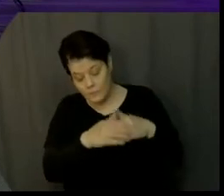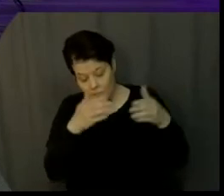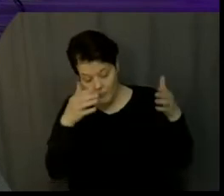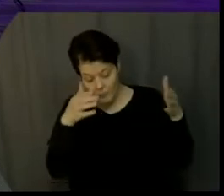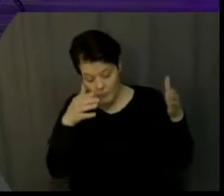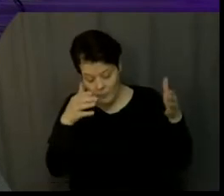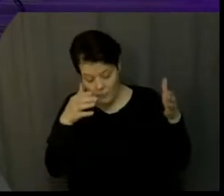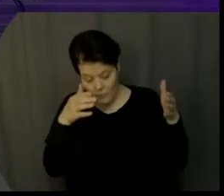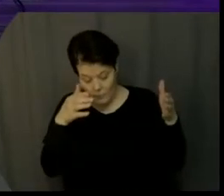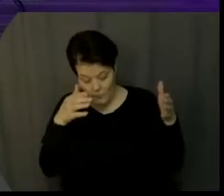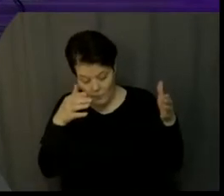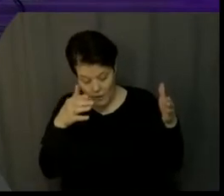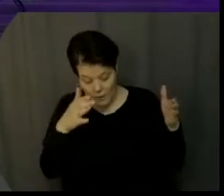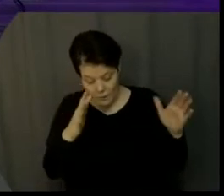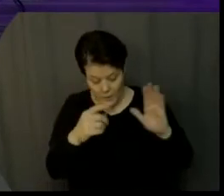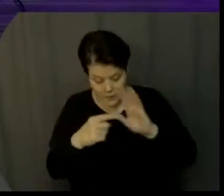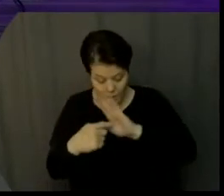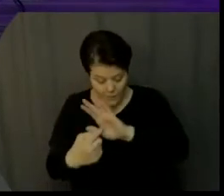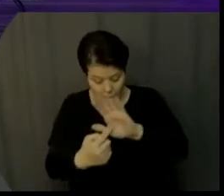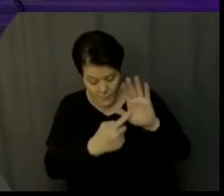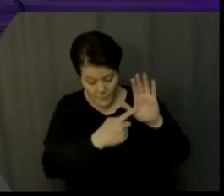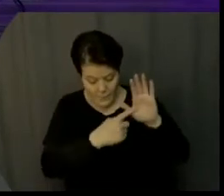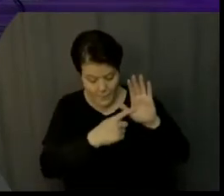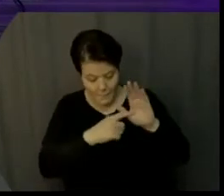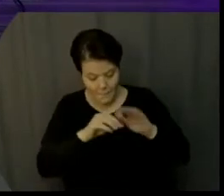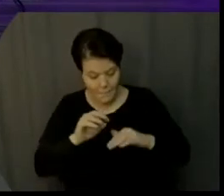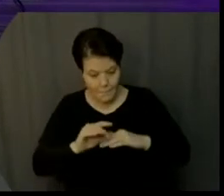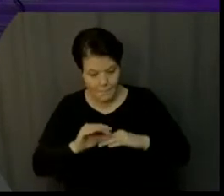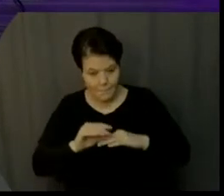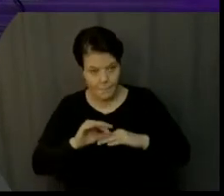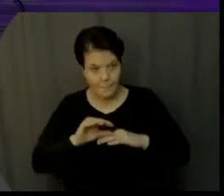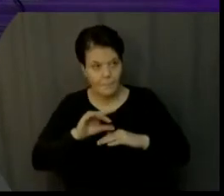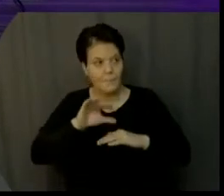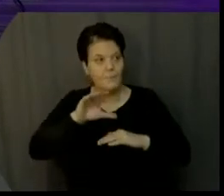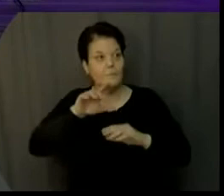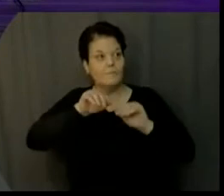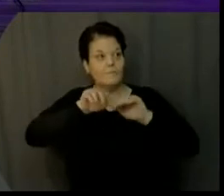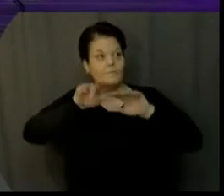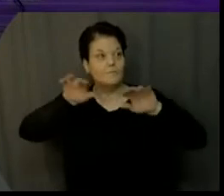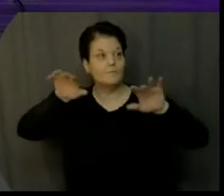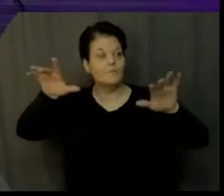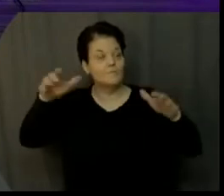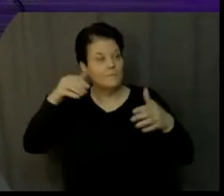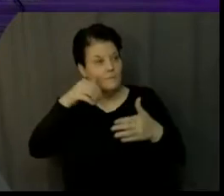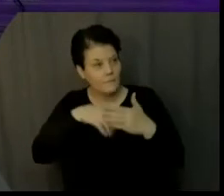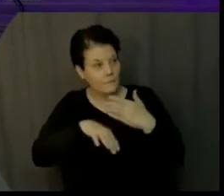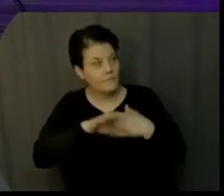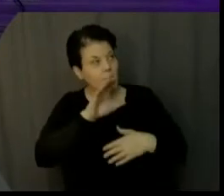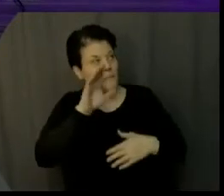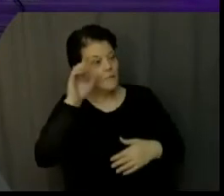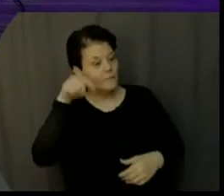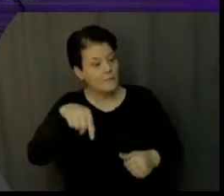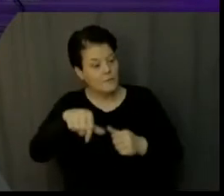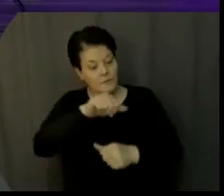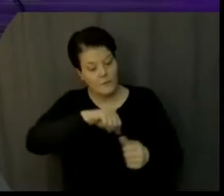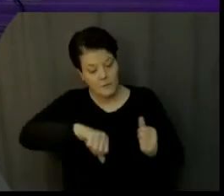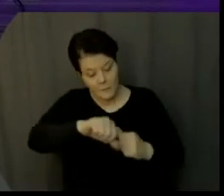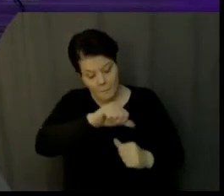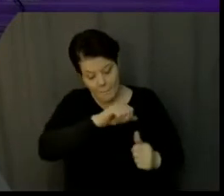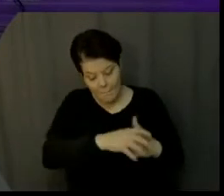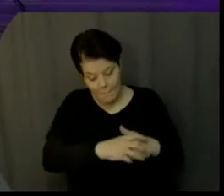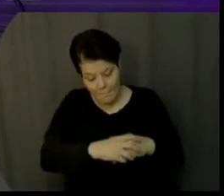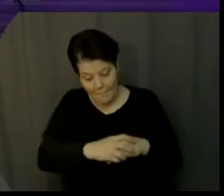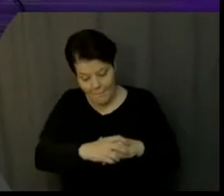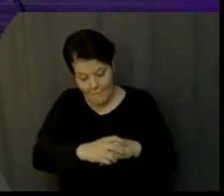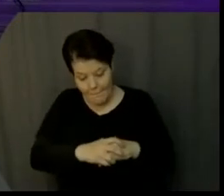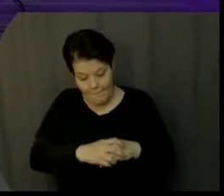examples just bubbling up in this fellowship of your Holy Spirit work. So when people see